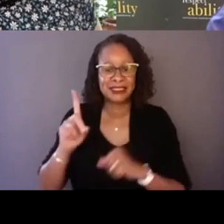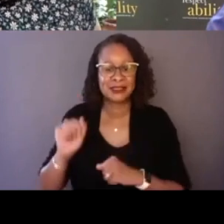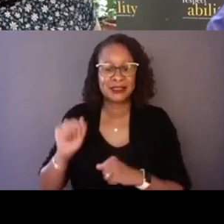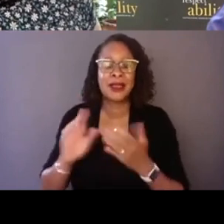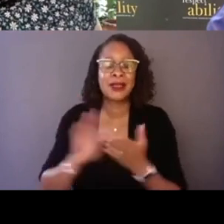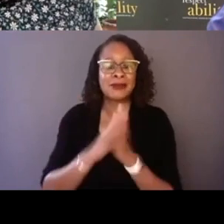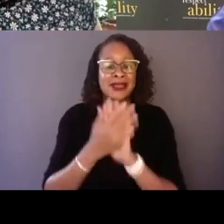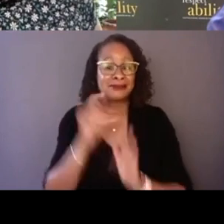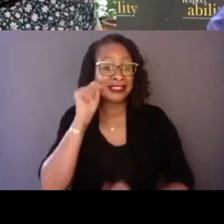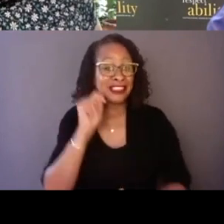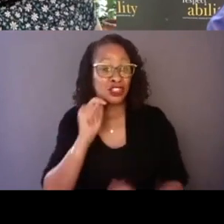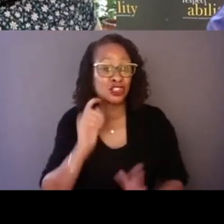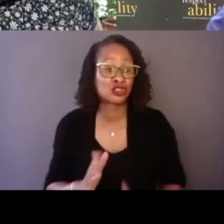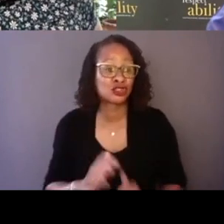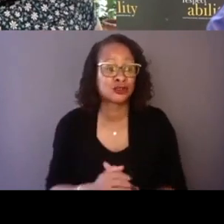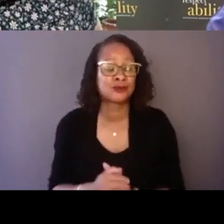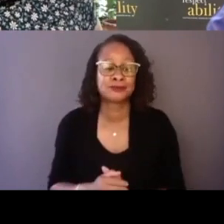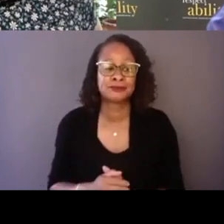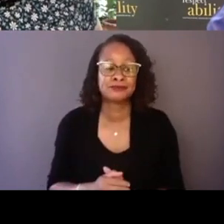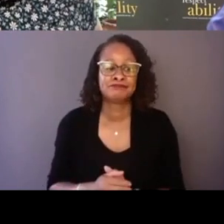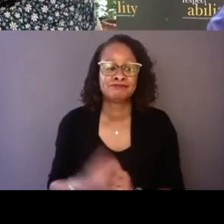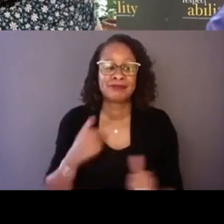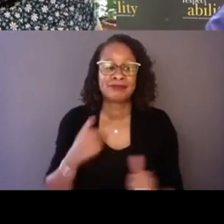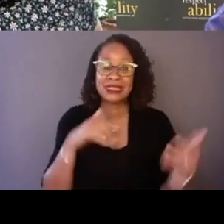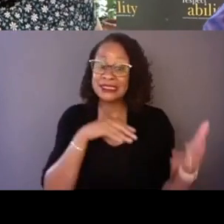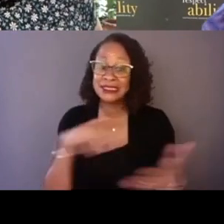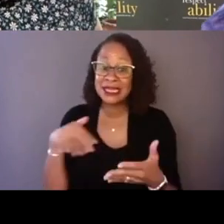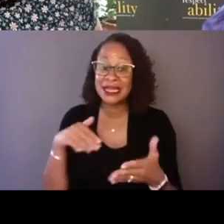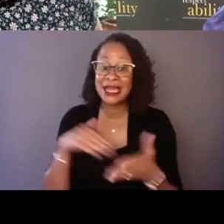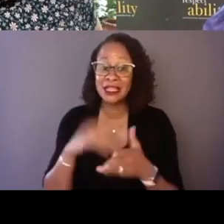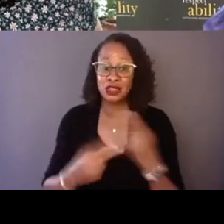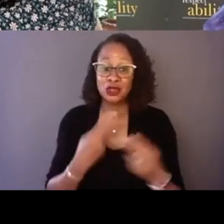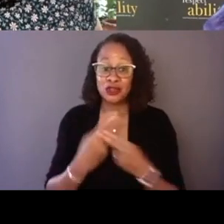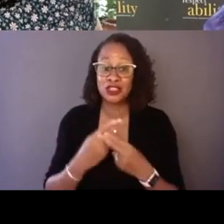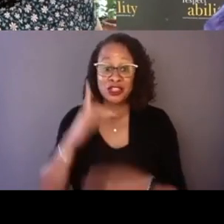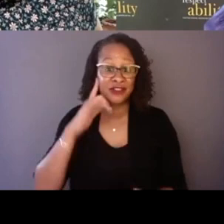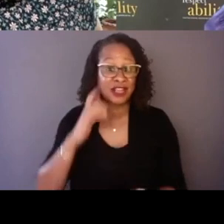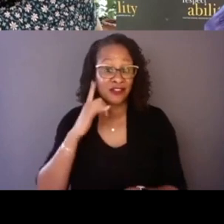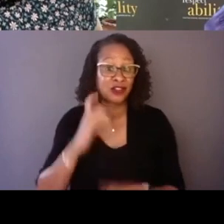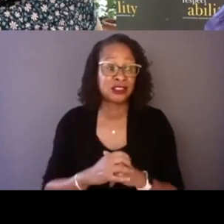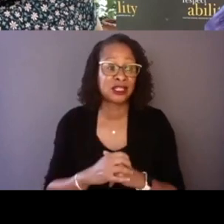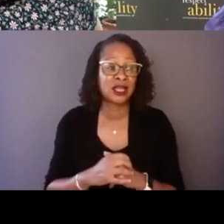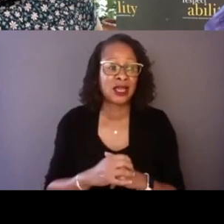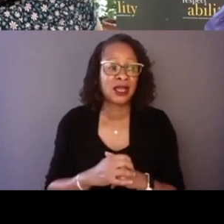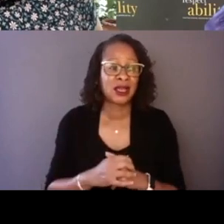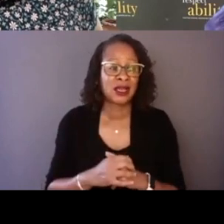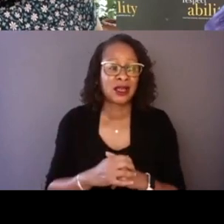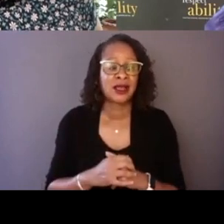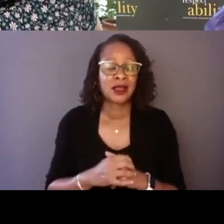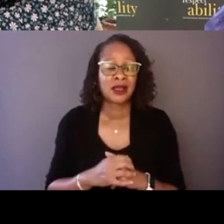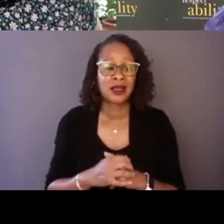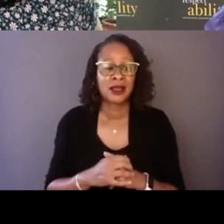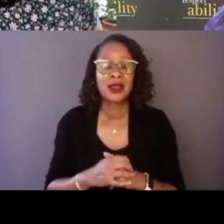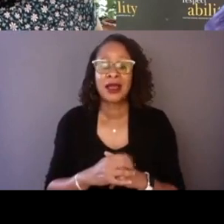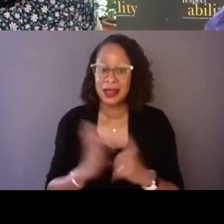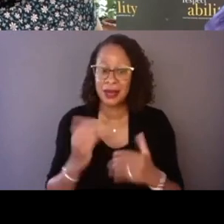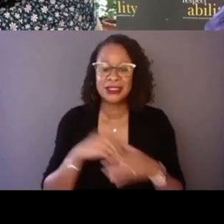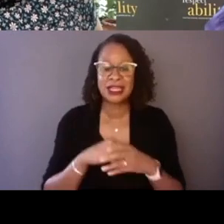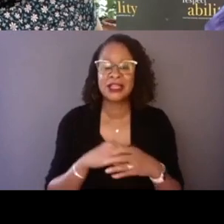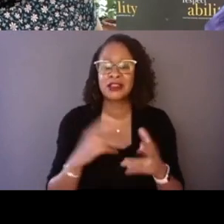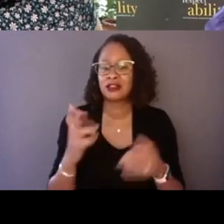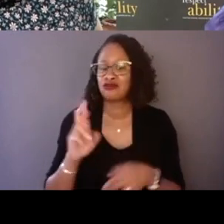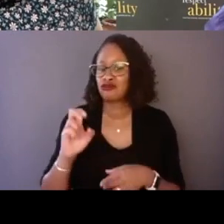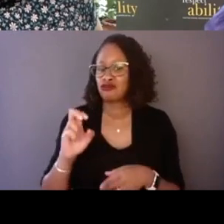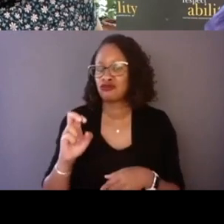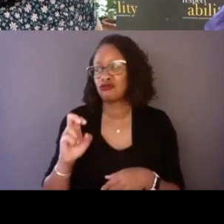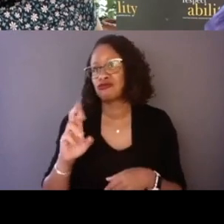18, and I was studying at the University of California, and I co-founded a recreation and sport program, which is